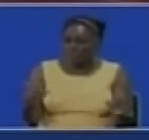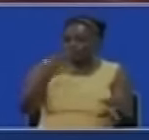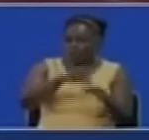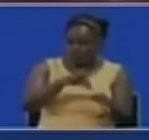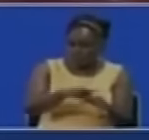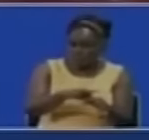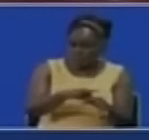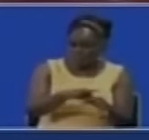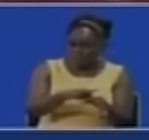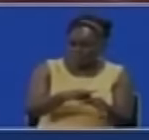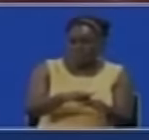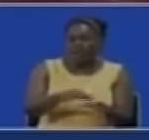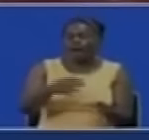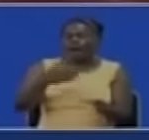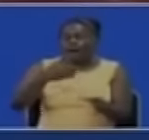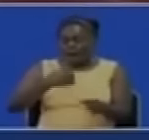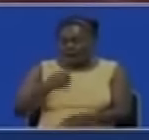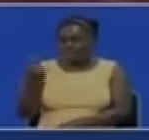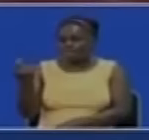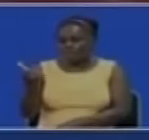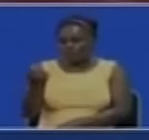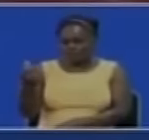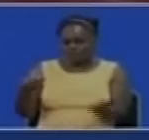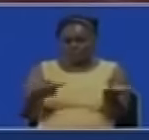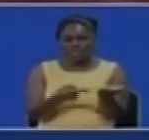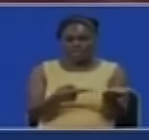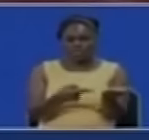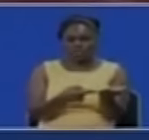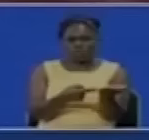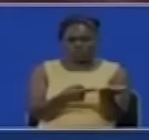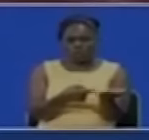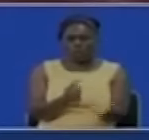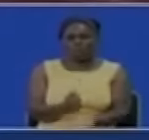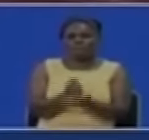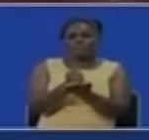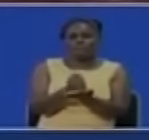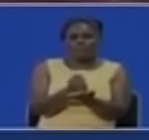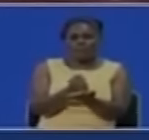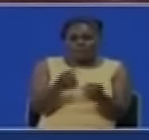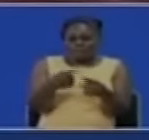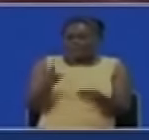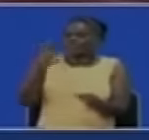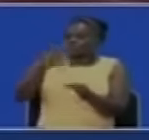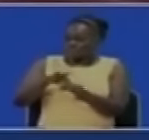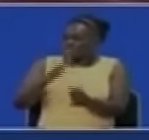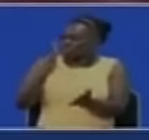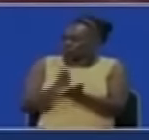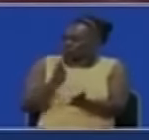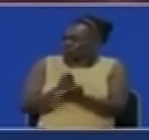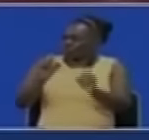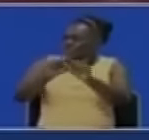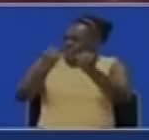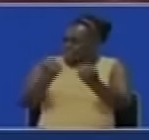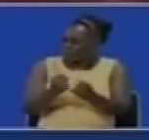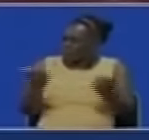vote, there are a few electronic interventions, but the voting system